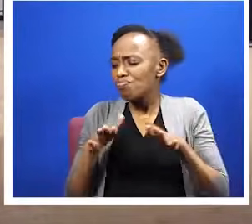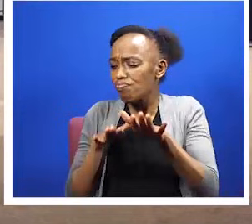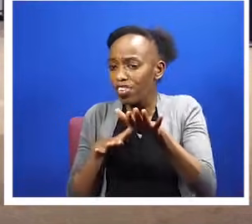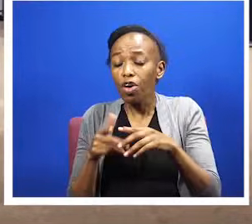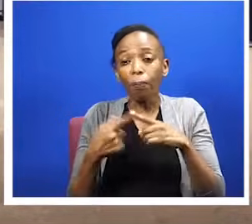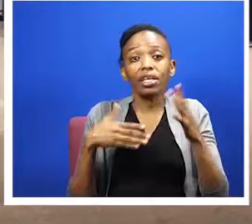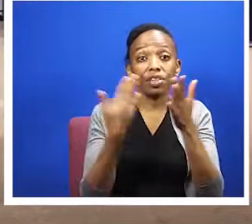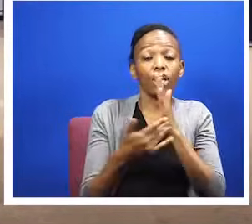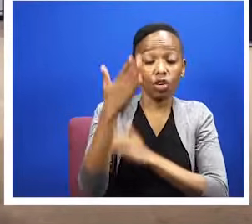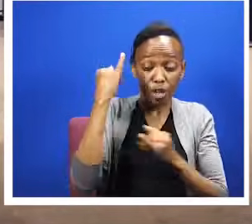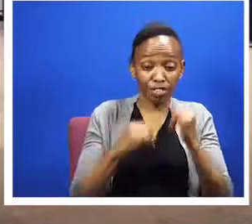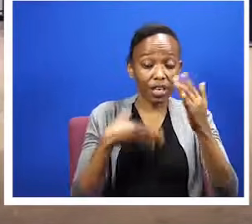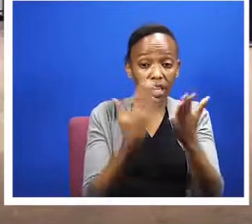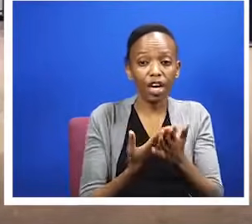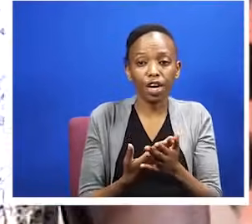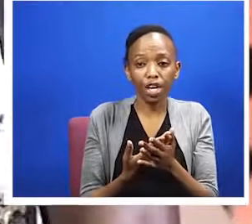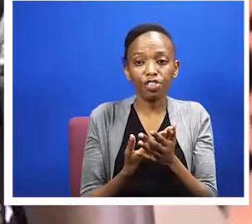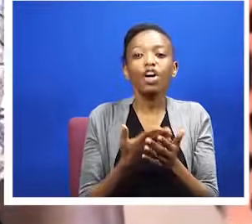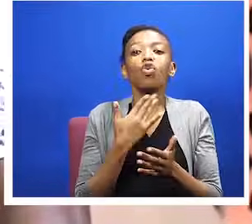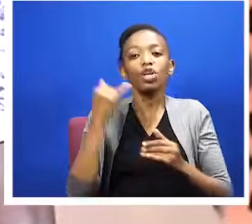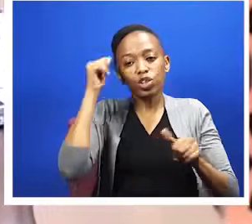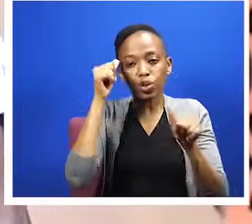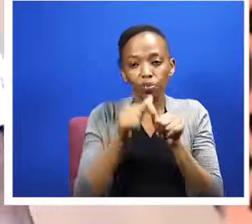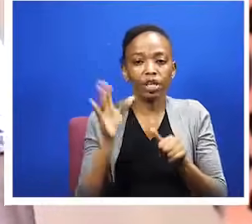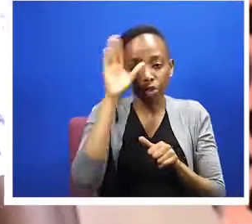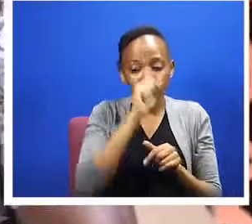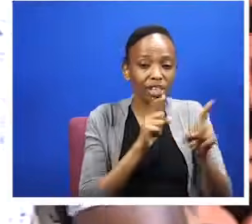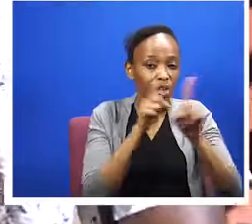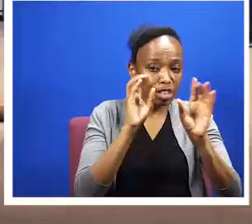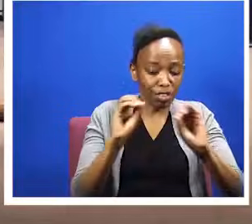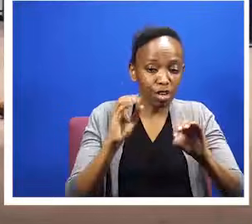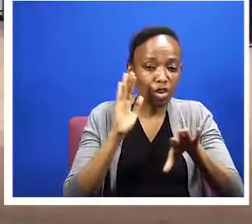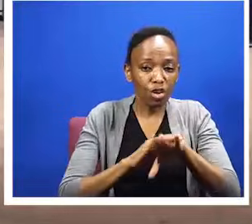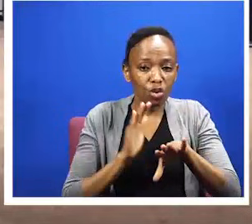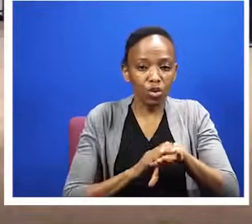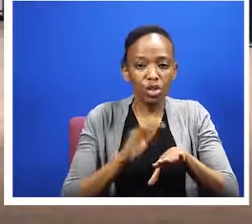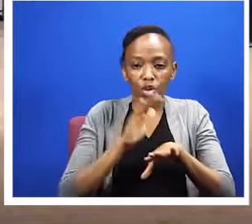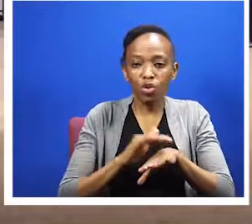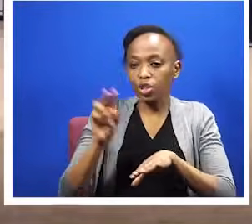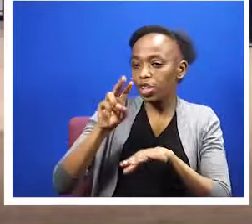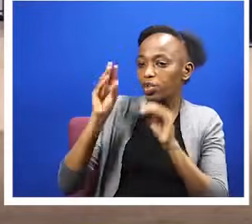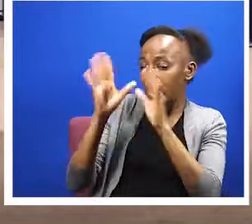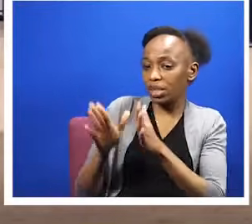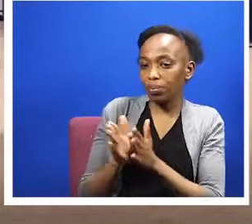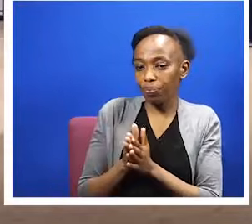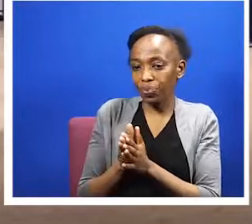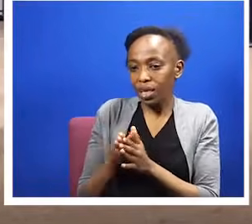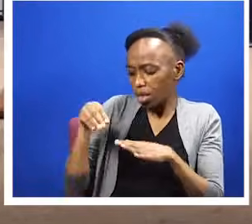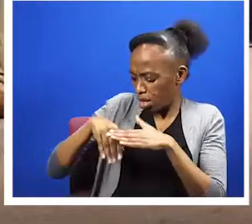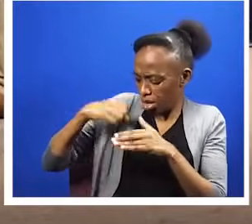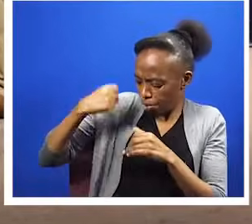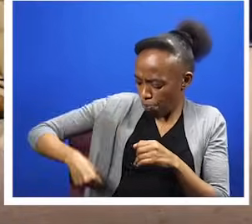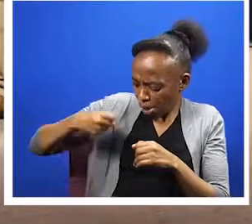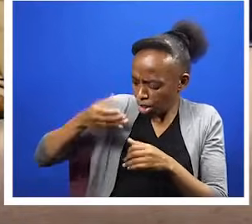thank God I'm finally here. I couldn't just imagine missing out on this safari. Good to see you, Teacher Waso. Thanks. What is in your bag? It looks a little